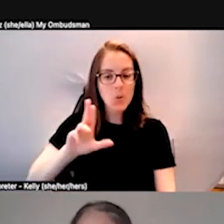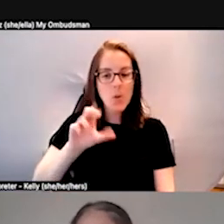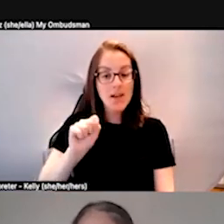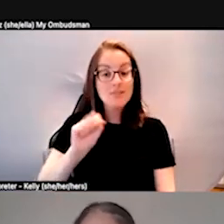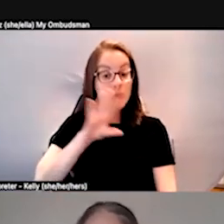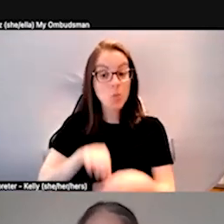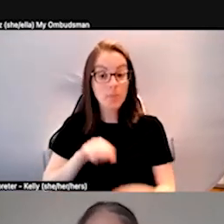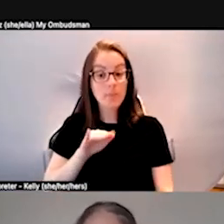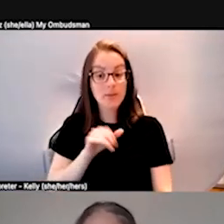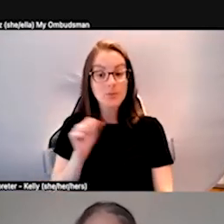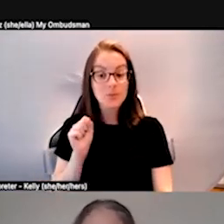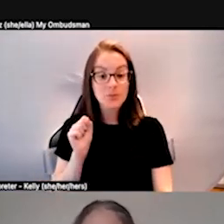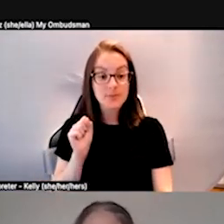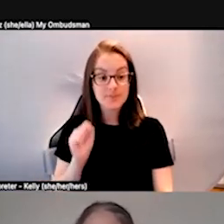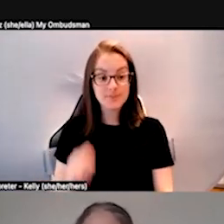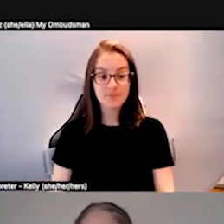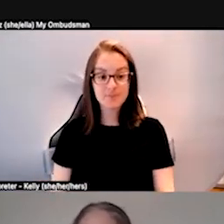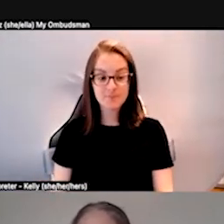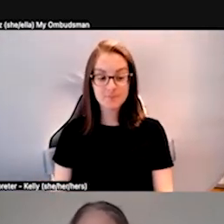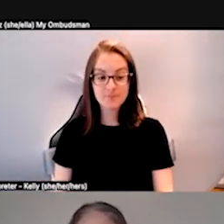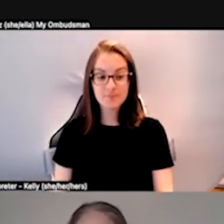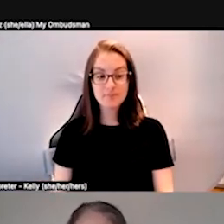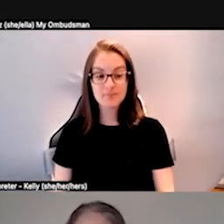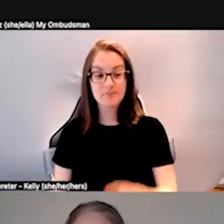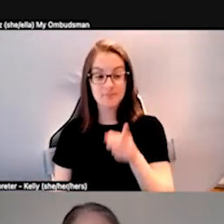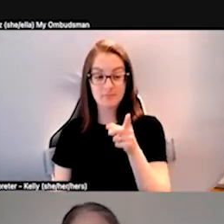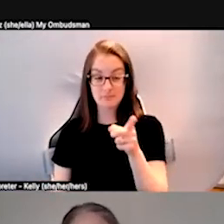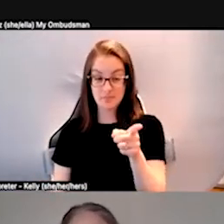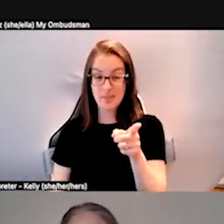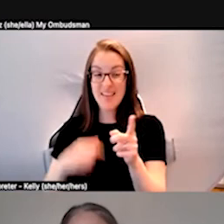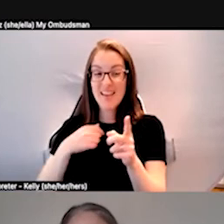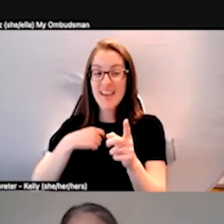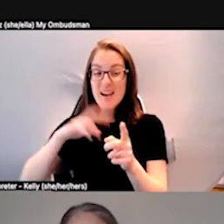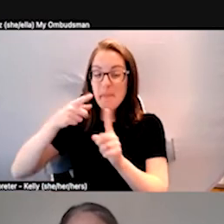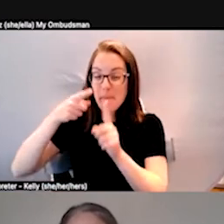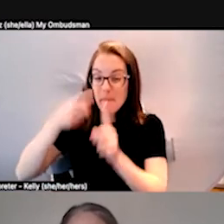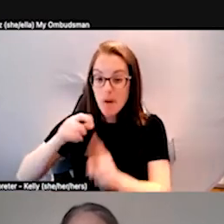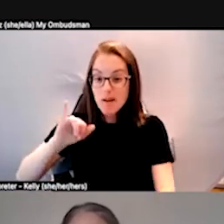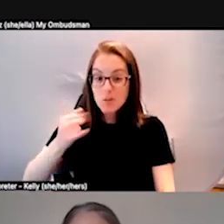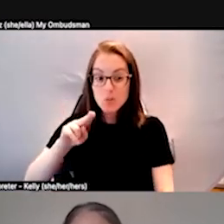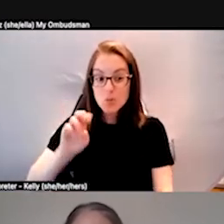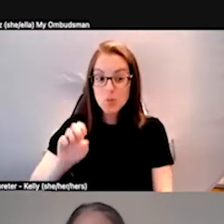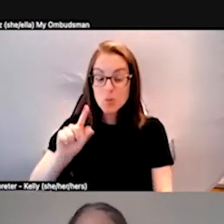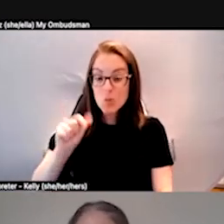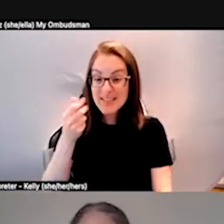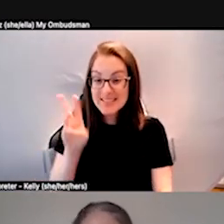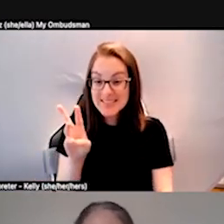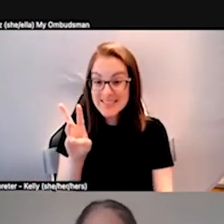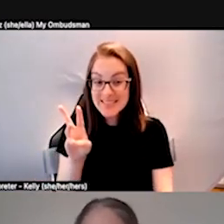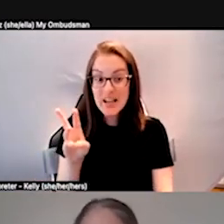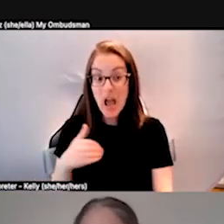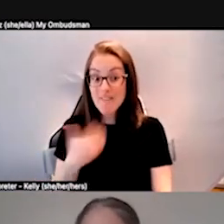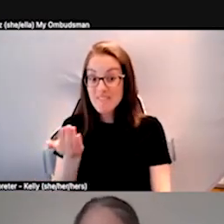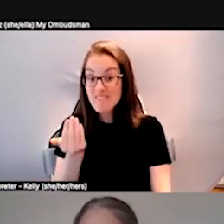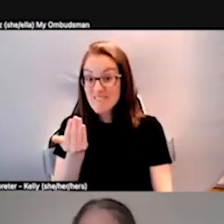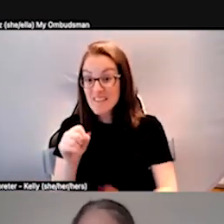included the note about where we were in June 2016, just so that folks are aware of how much things have